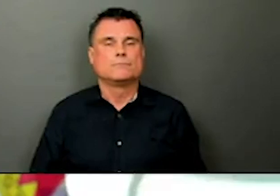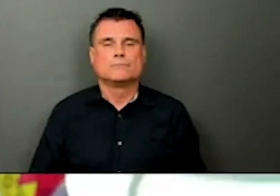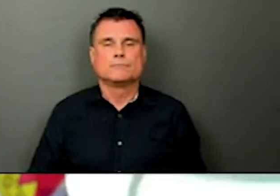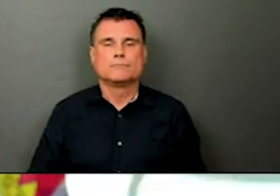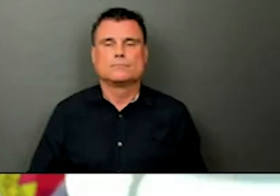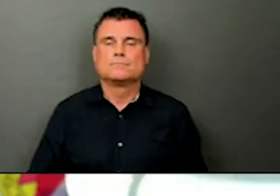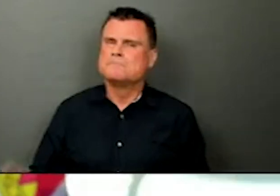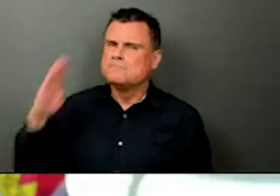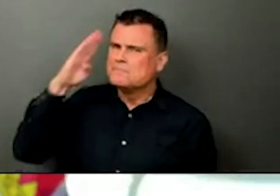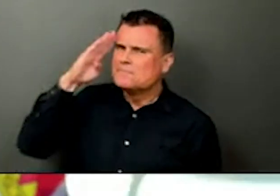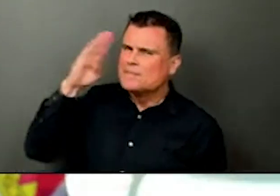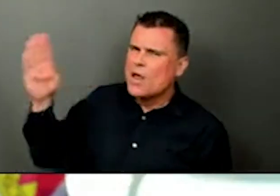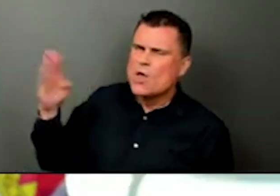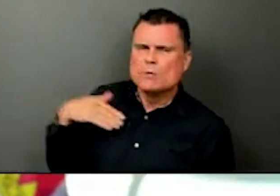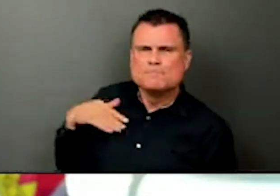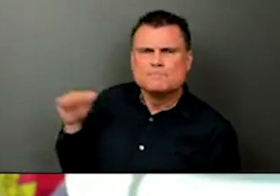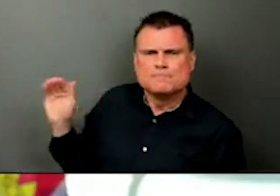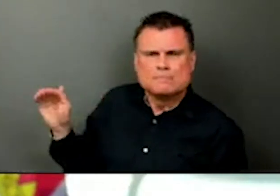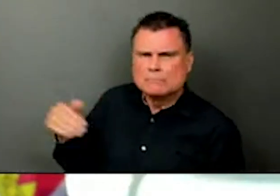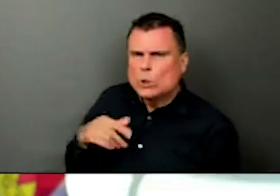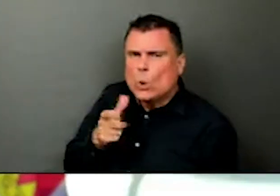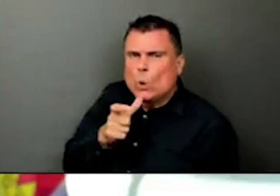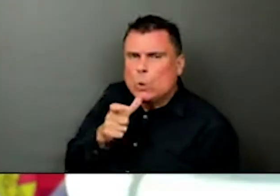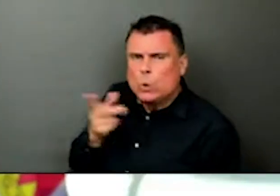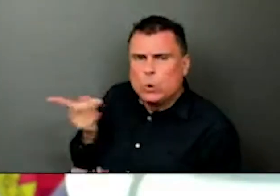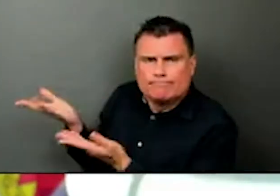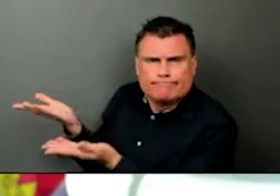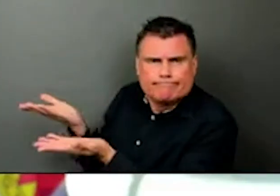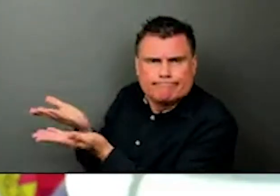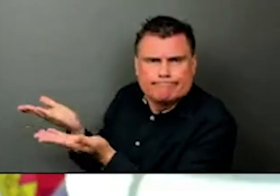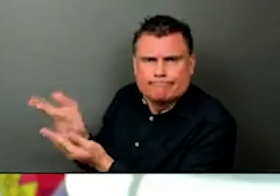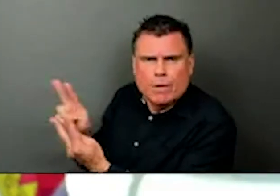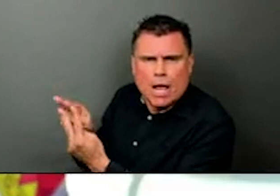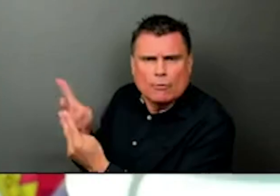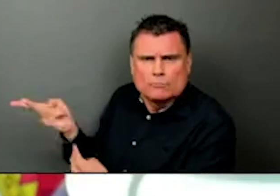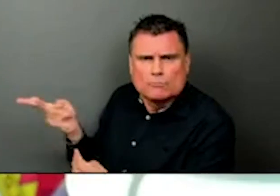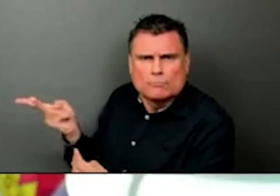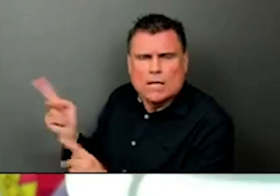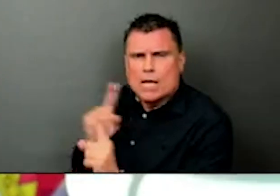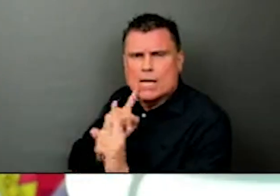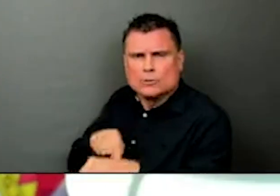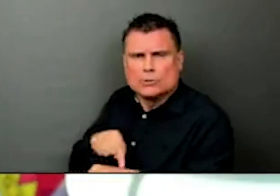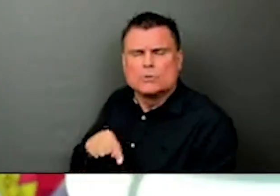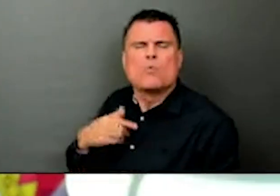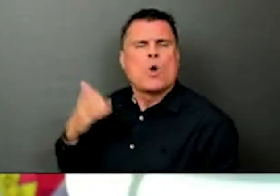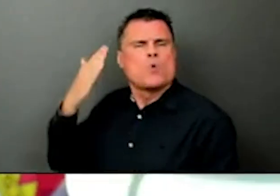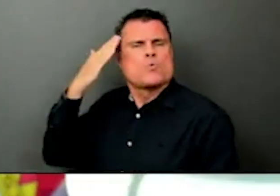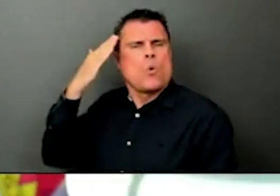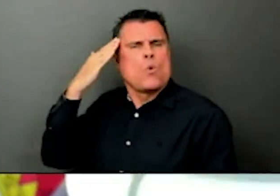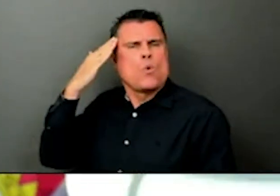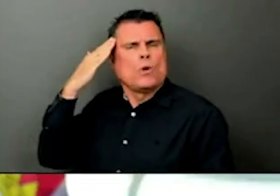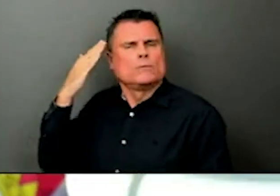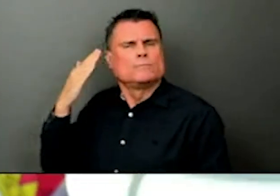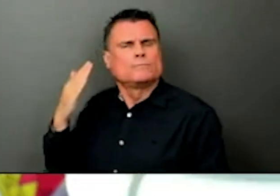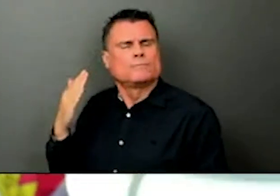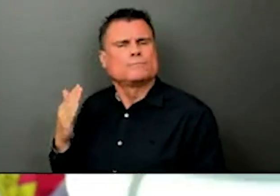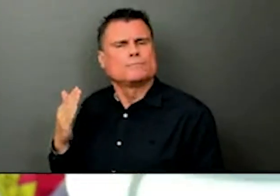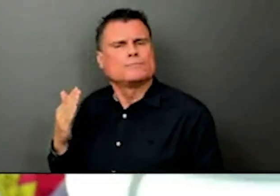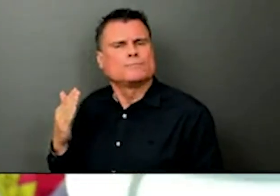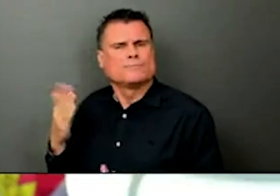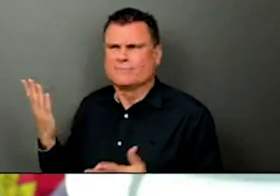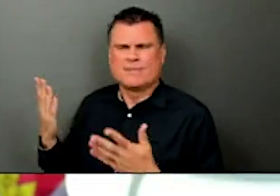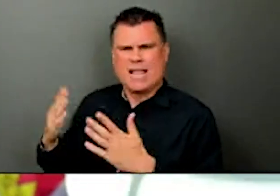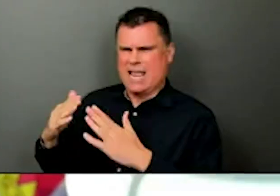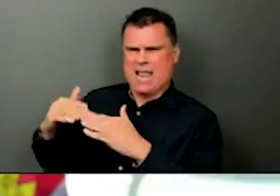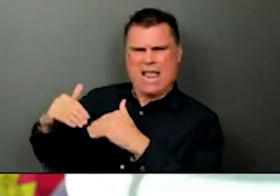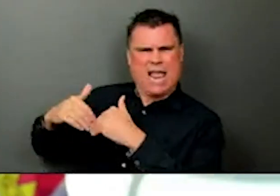I'm not sure who can answer this, but I'm hoping that Dr. Gustafson might be able to give us some insight into what's being done to try to keep track of all of this,